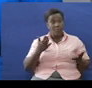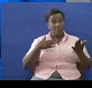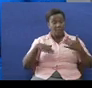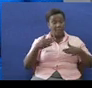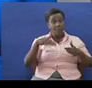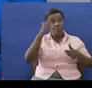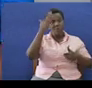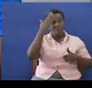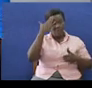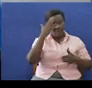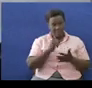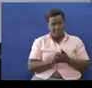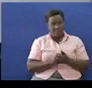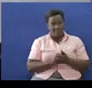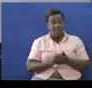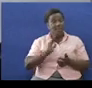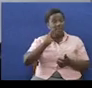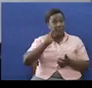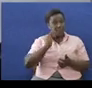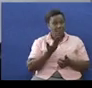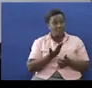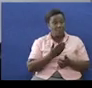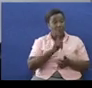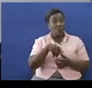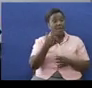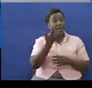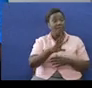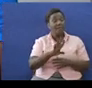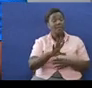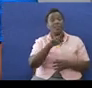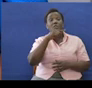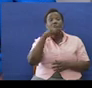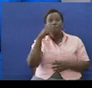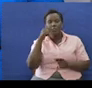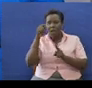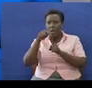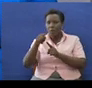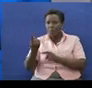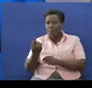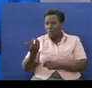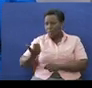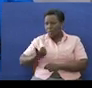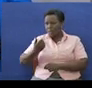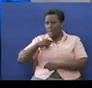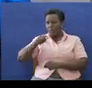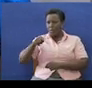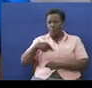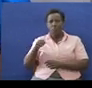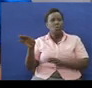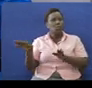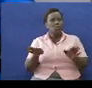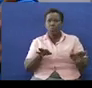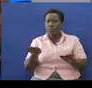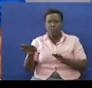So we need to make sure that there is enough water for everyone, for our girls, so they